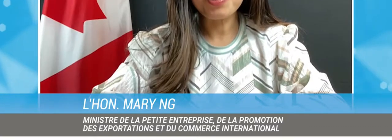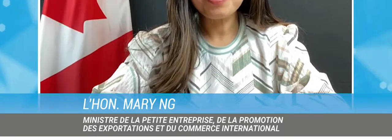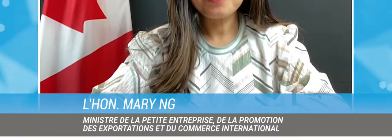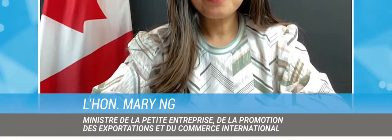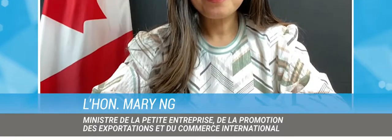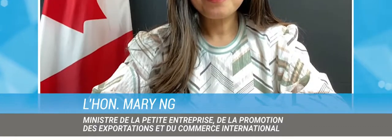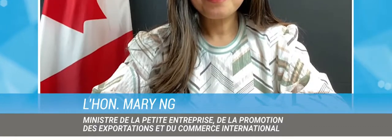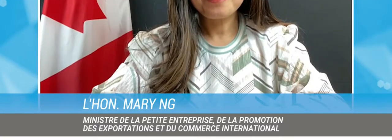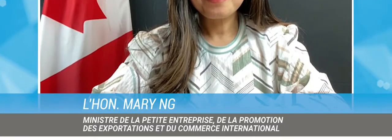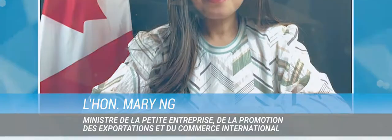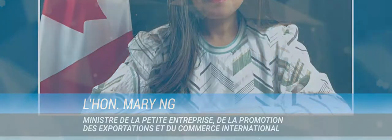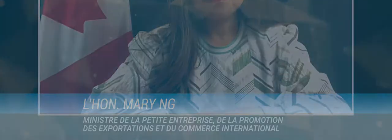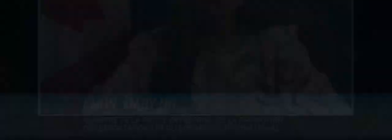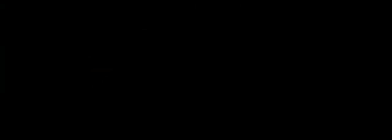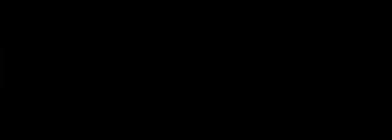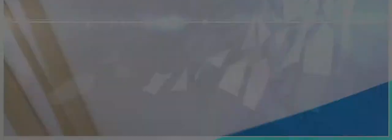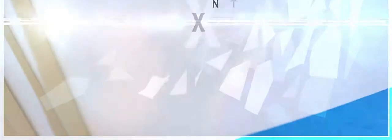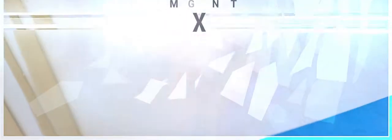Merci beaucoup.